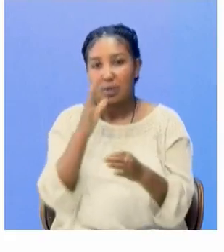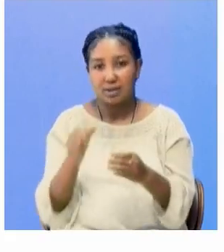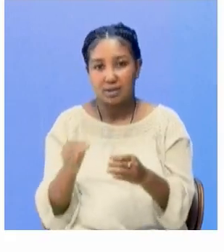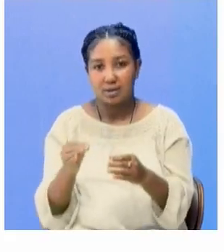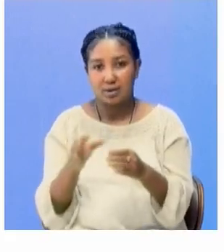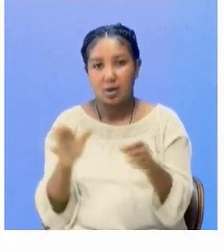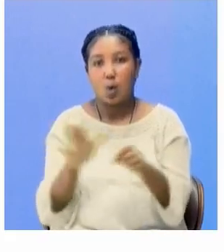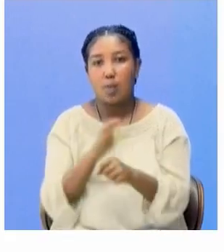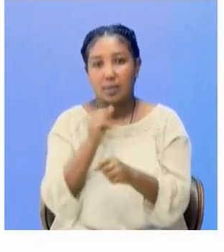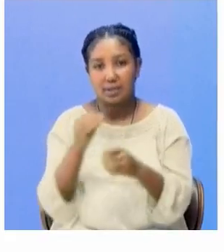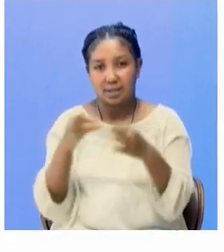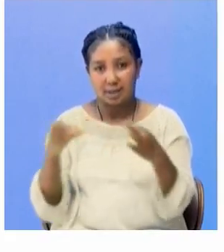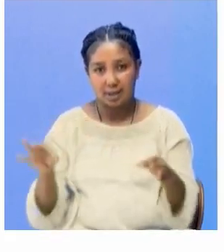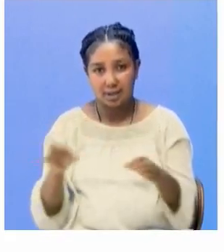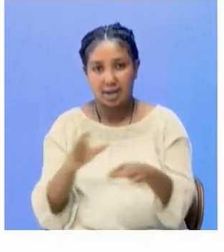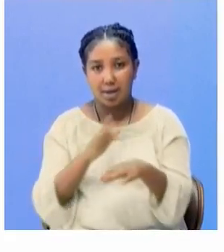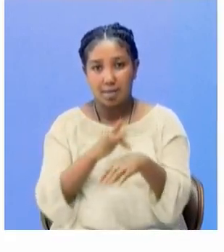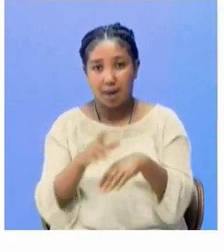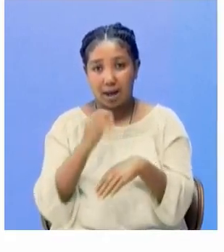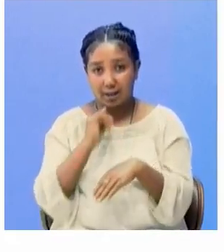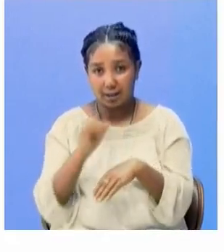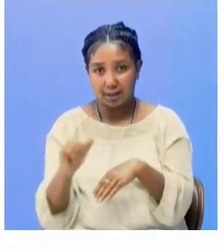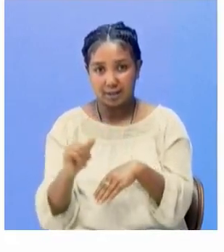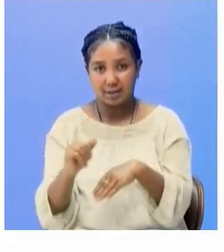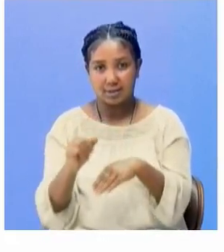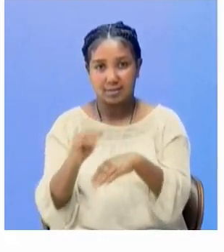Blank is